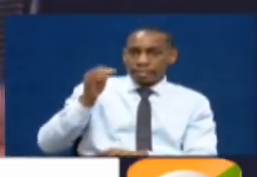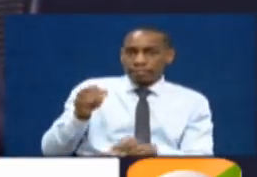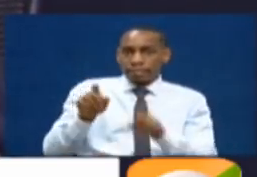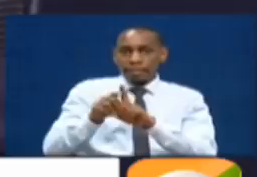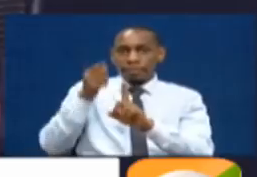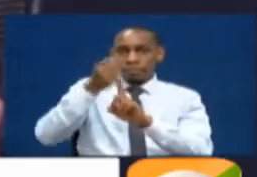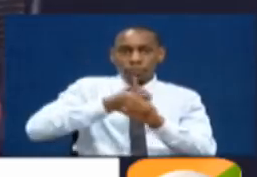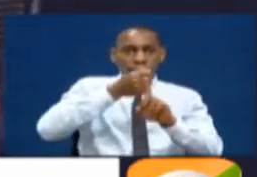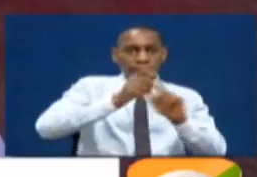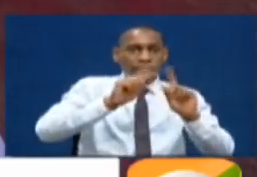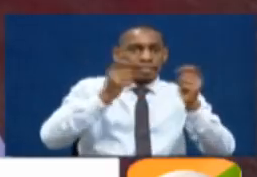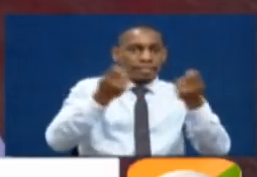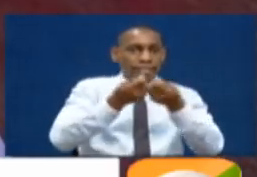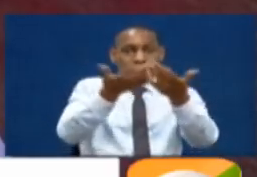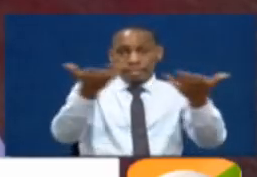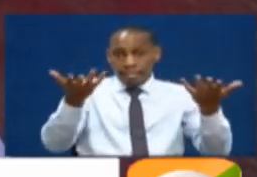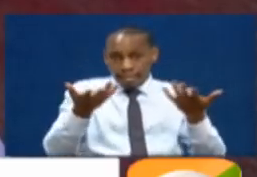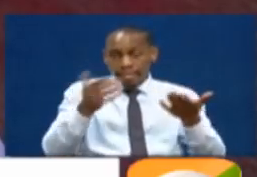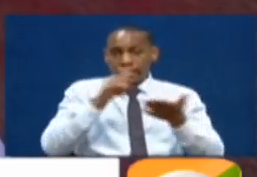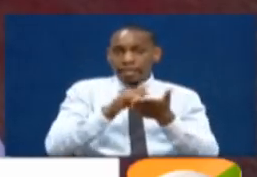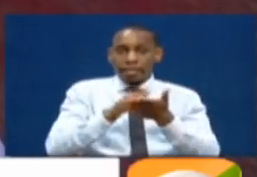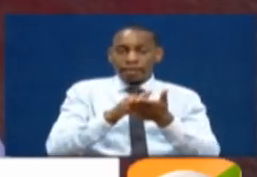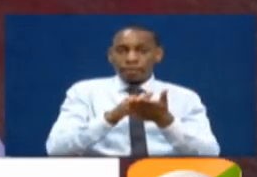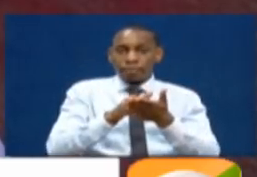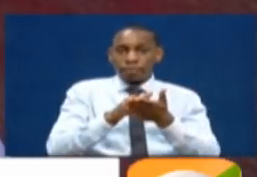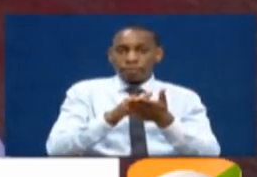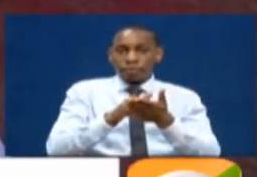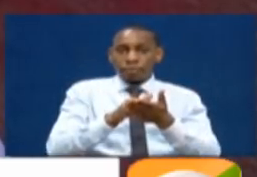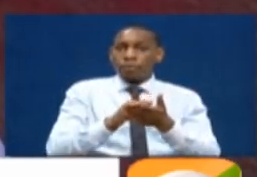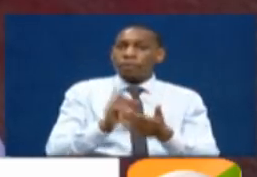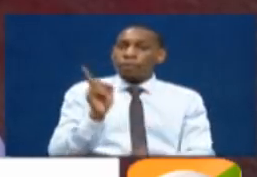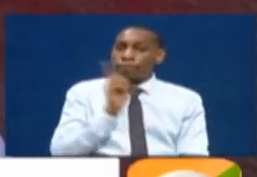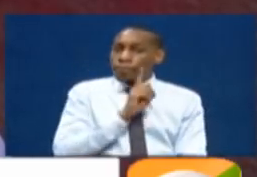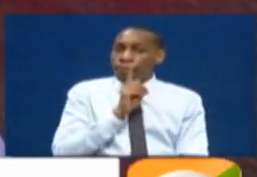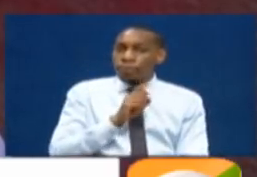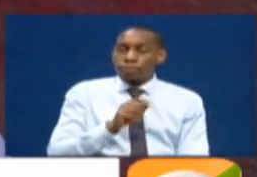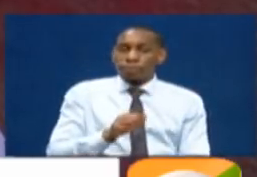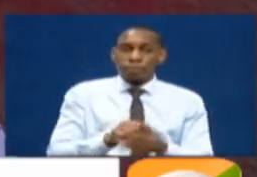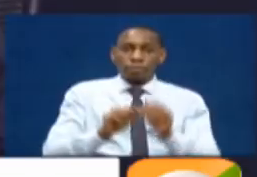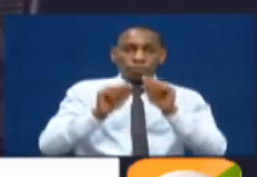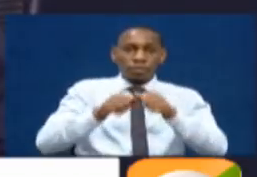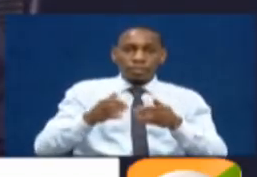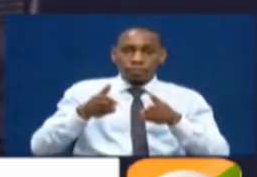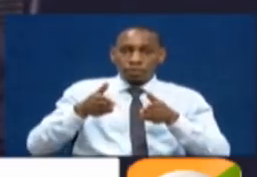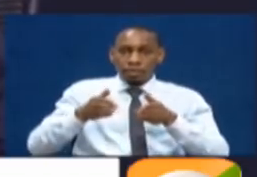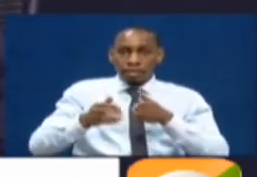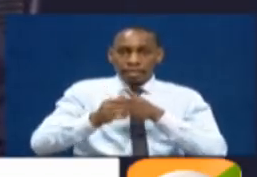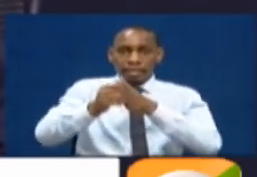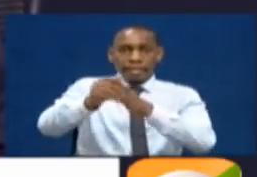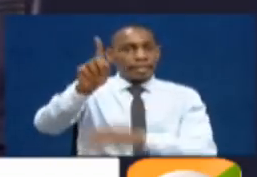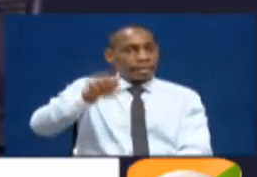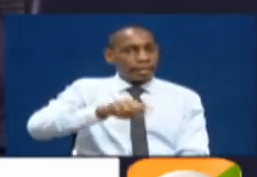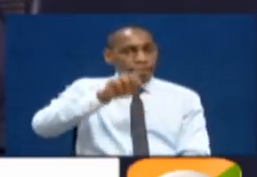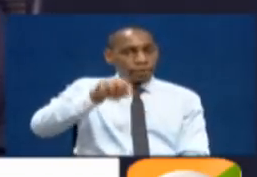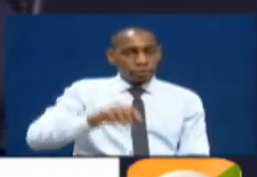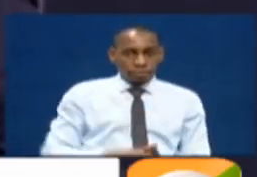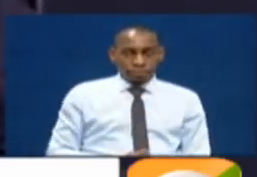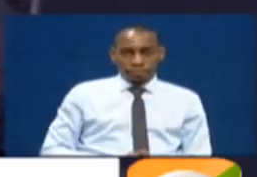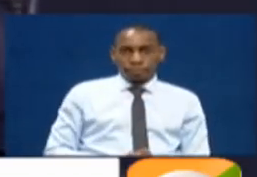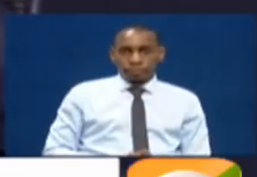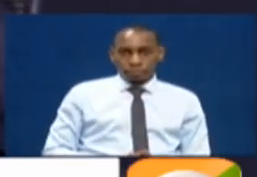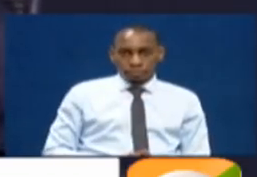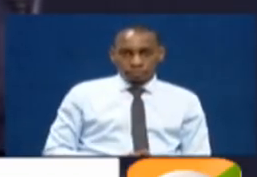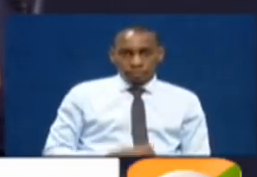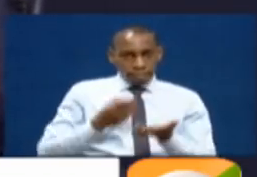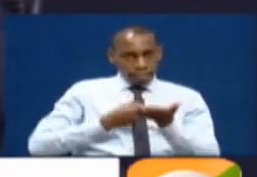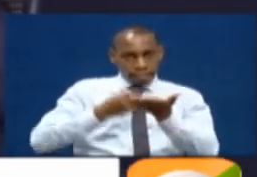their ethnic groups. Okay. That is dangerous. And right. It could mislead us. Let me touch a little bit on the judiciary